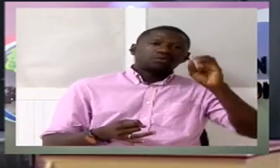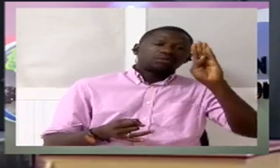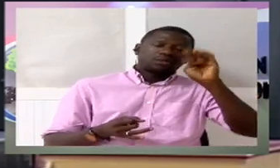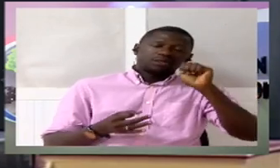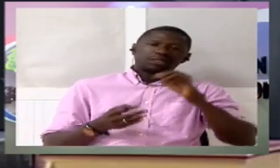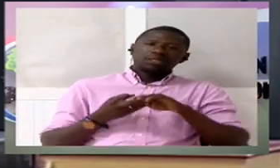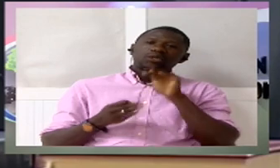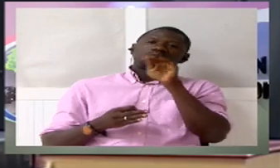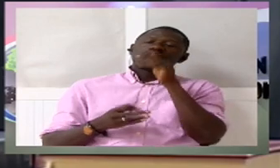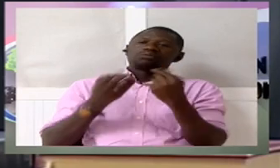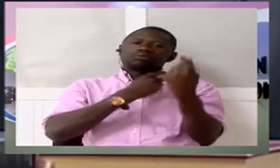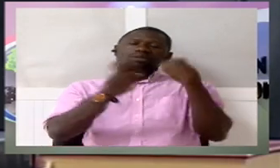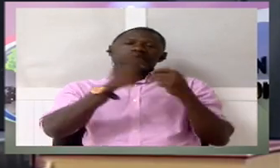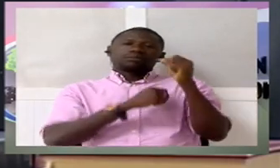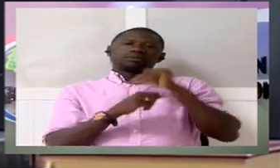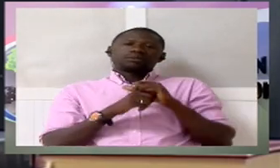He called us back.